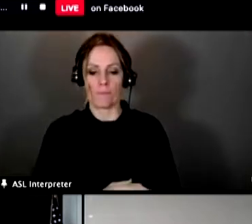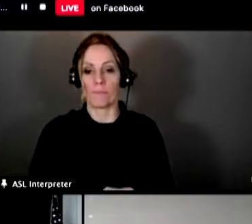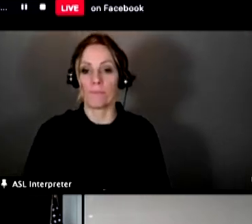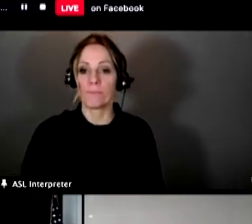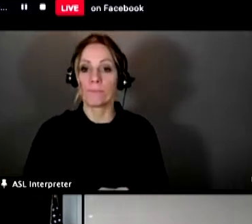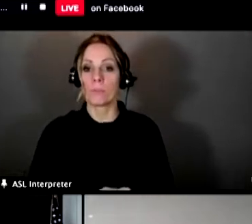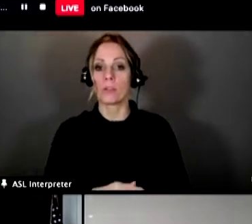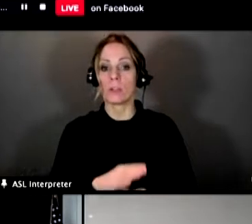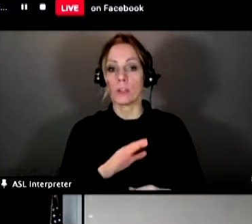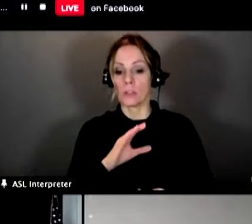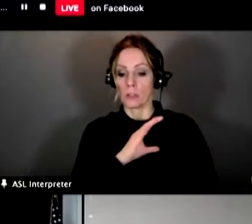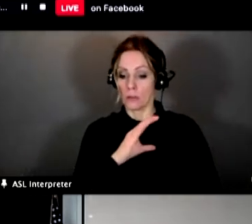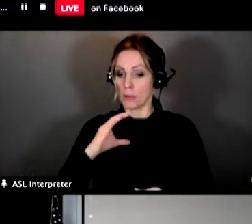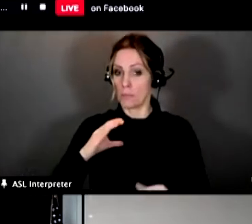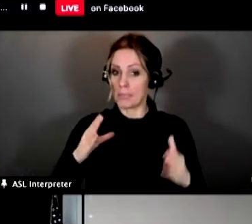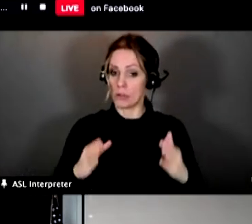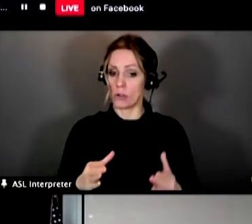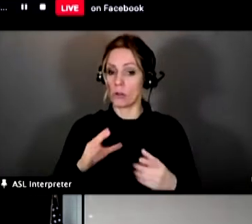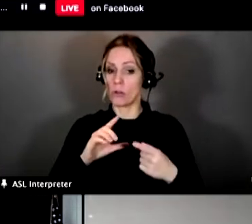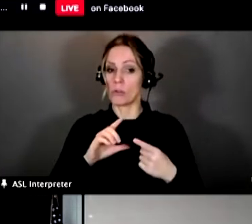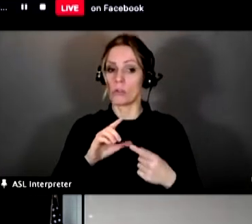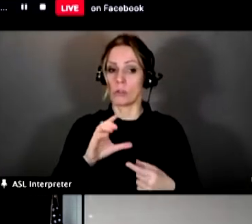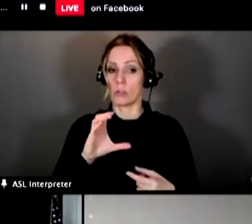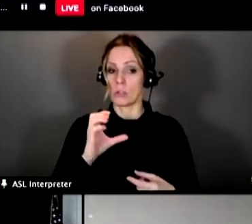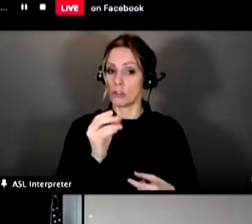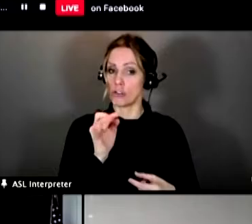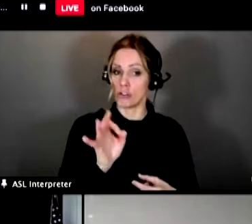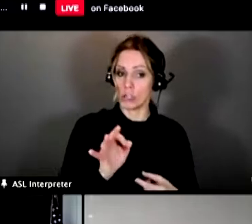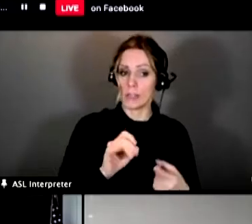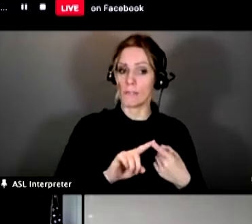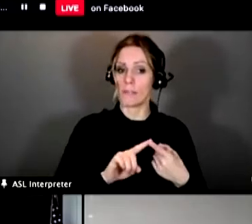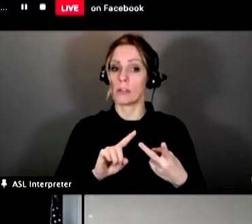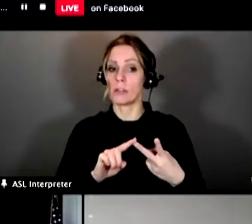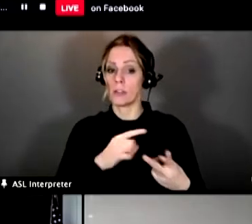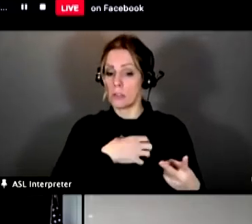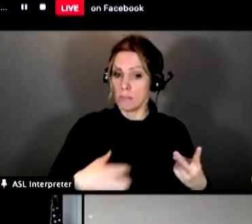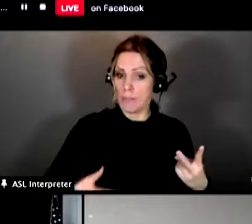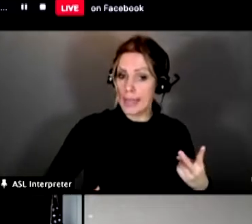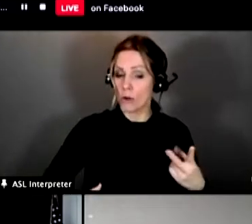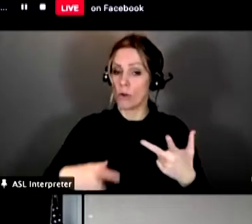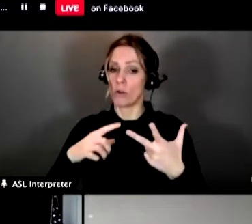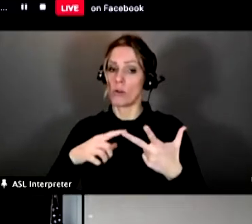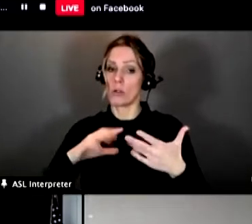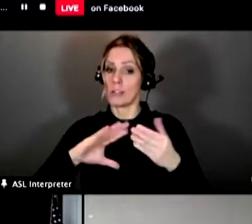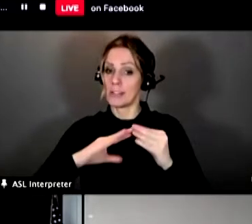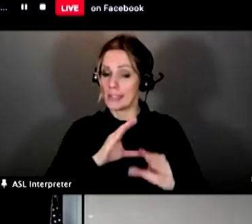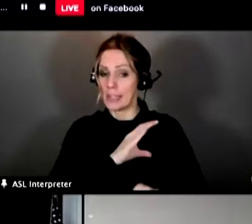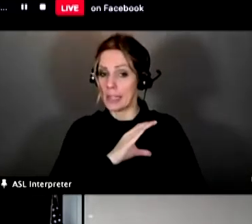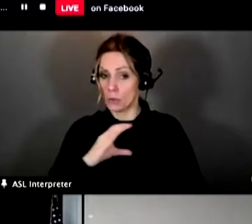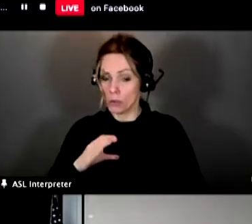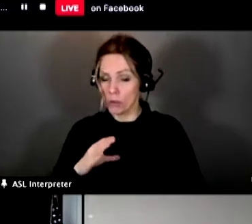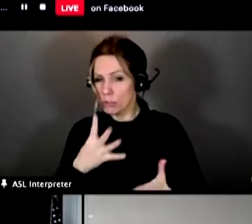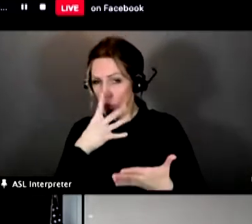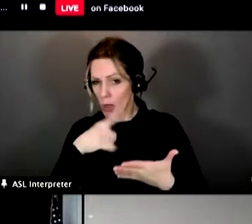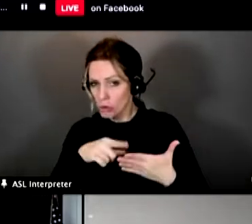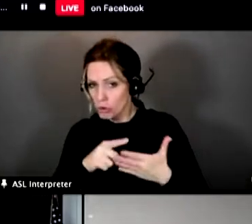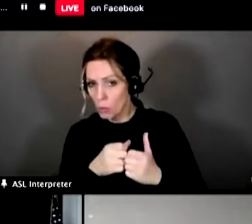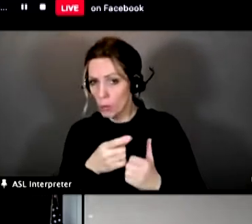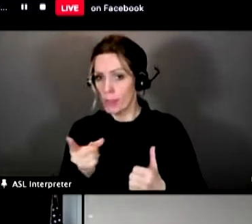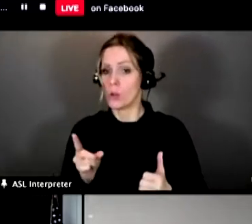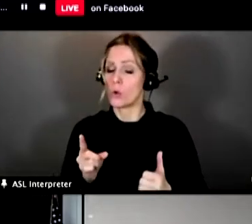Commissioners, Mayor, and Chief, and the City Council, I just want to check in with you. We are about 8 minutes before the hour, and we have about